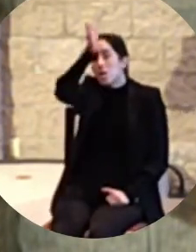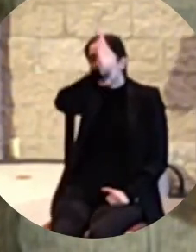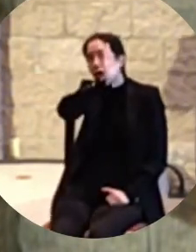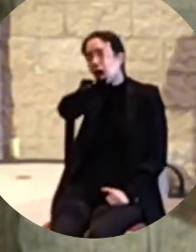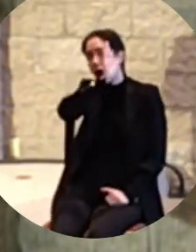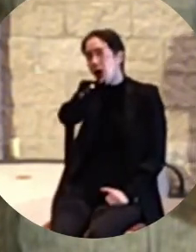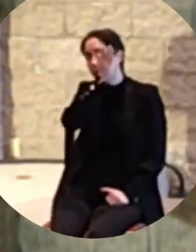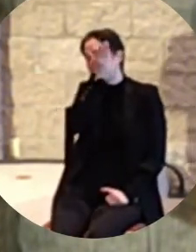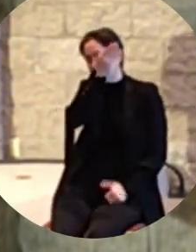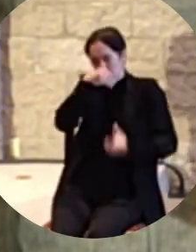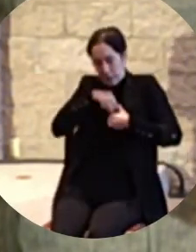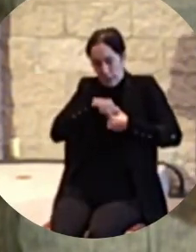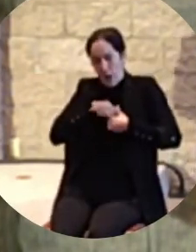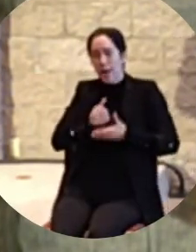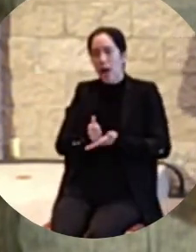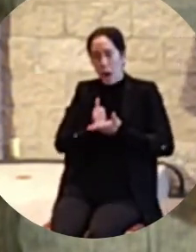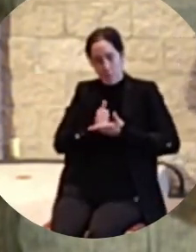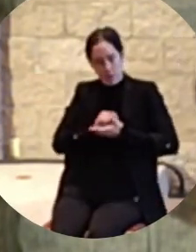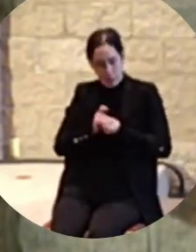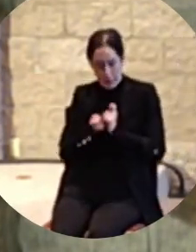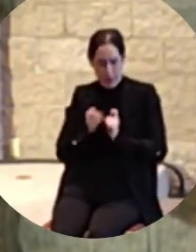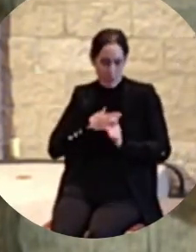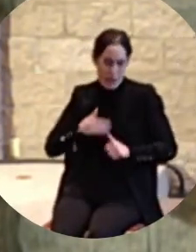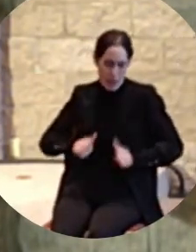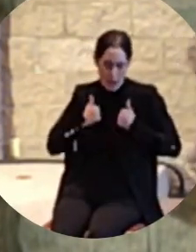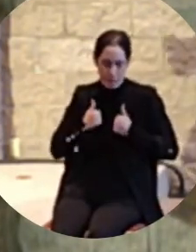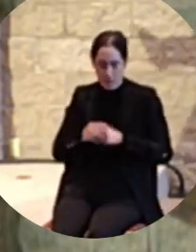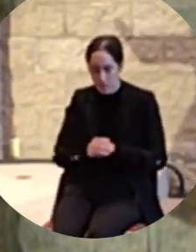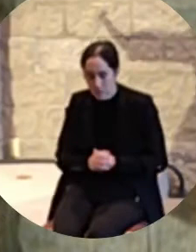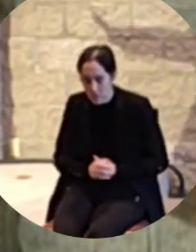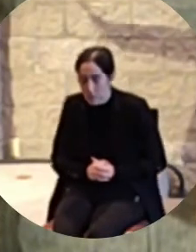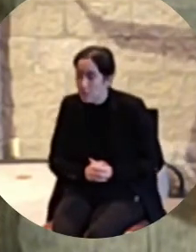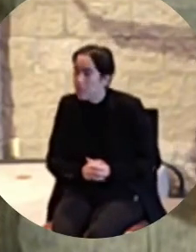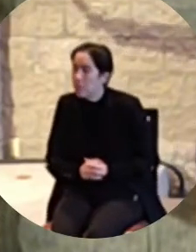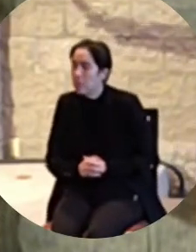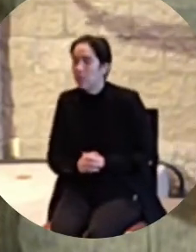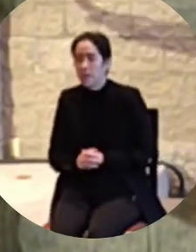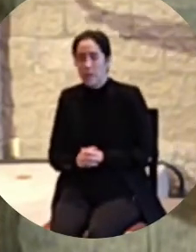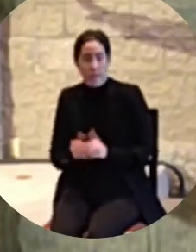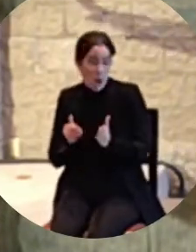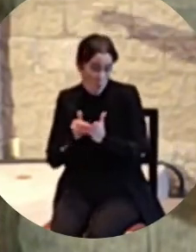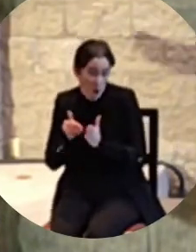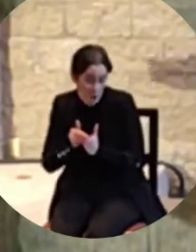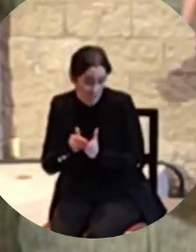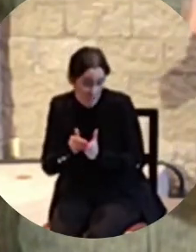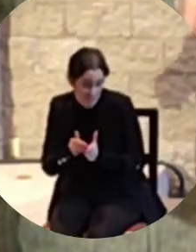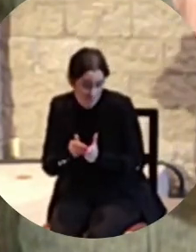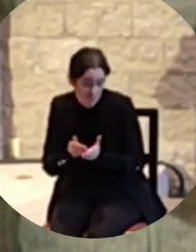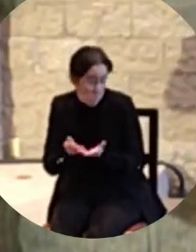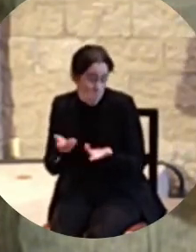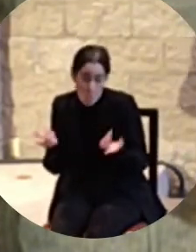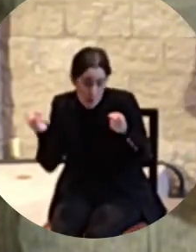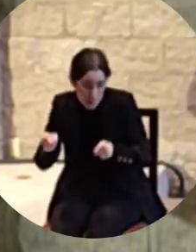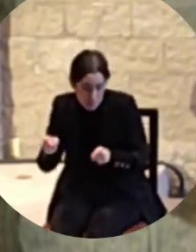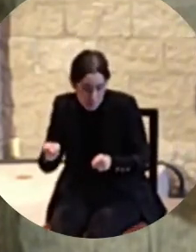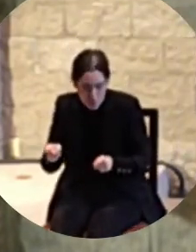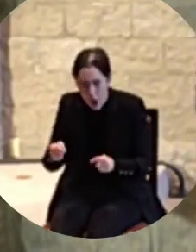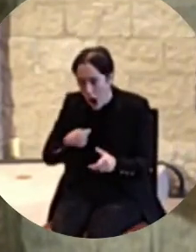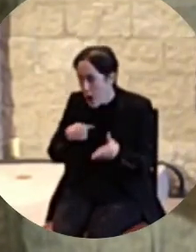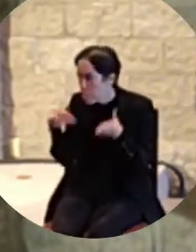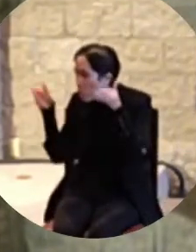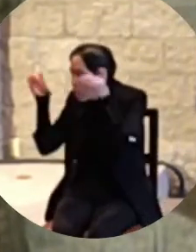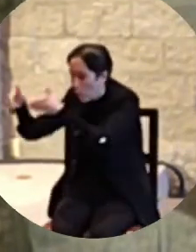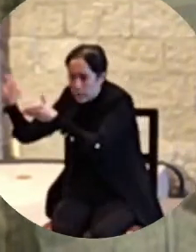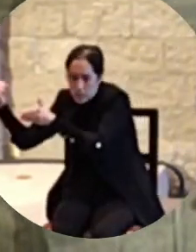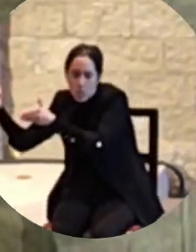so often what happens in my life is I can focus somewhere out on someone else, wanting them to be different, as opposed to